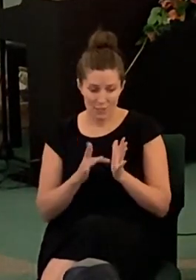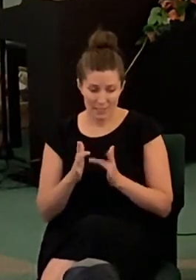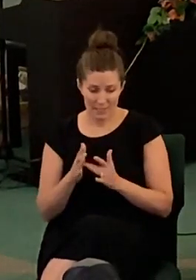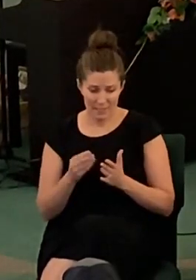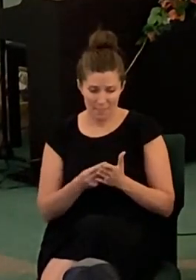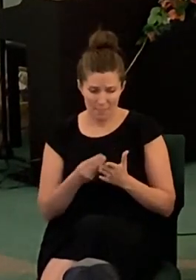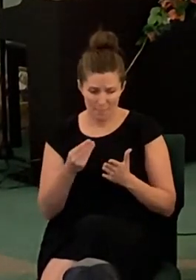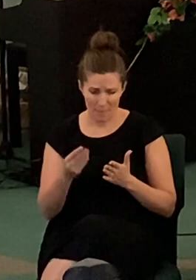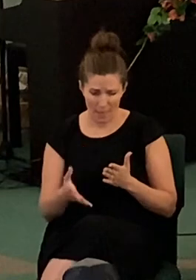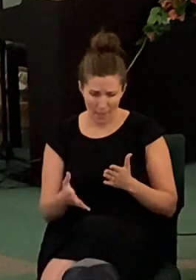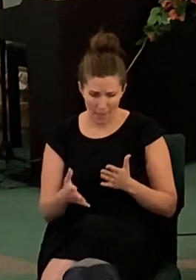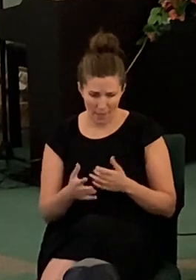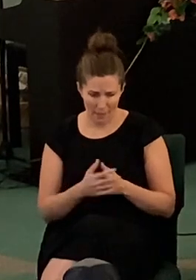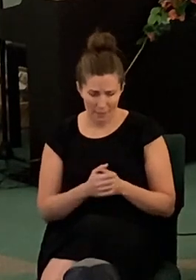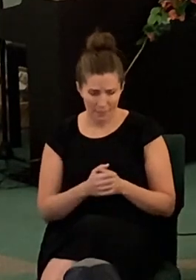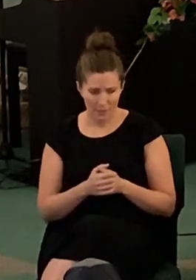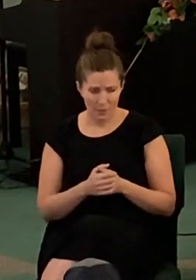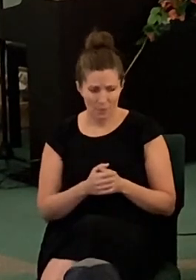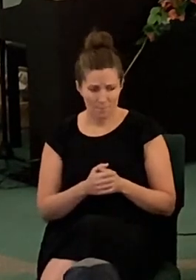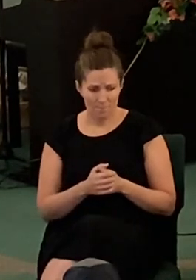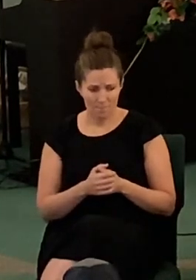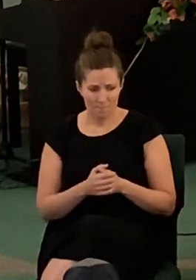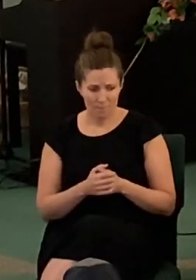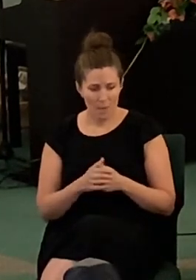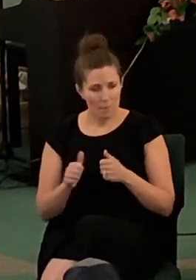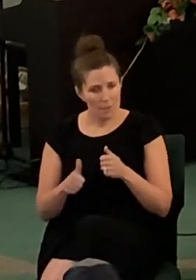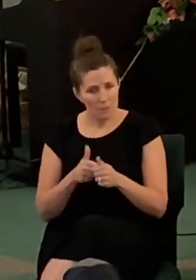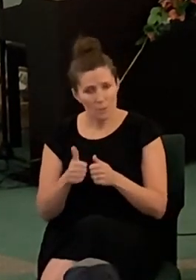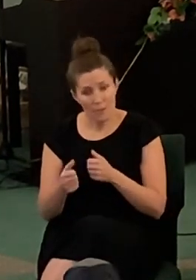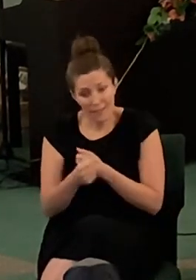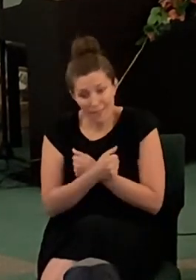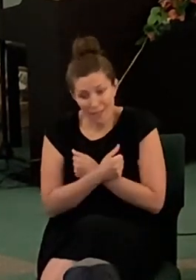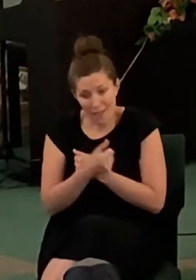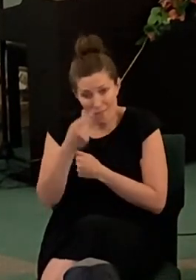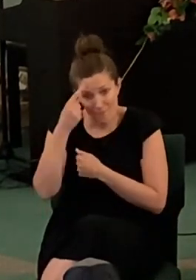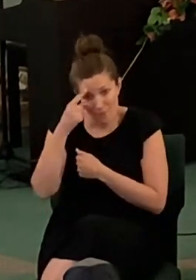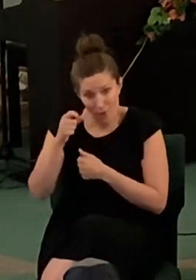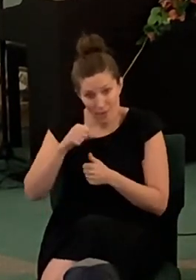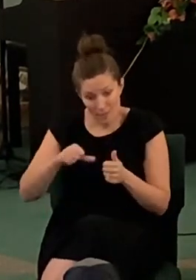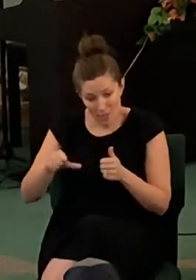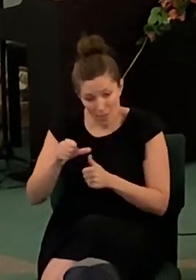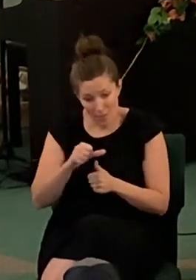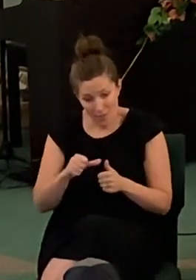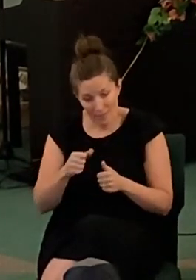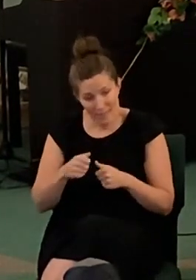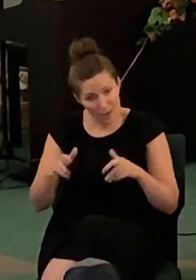It's marked by pursuing love for one another that's sacrificial and sincere.